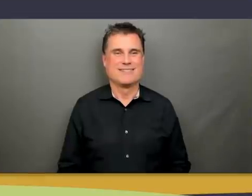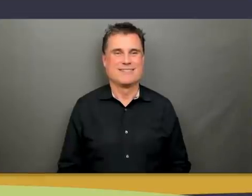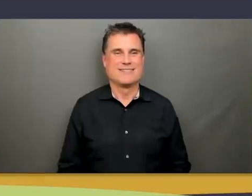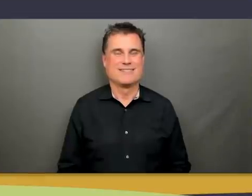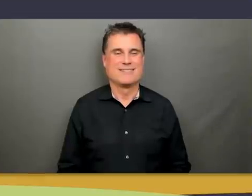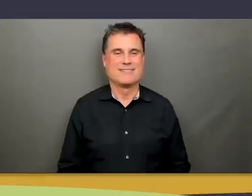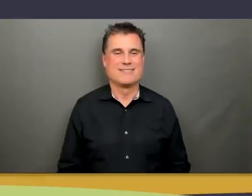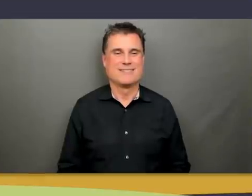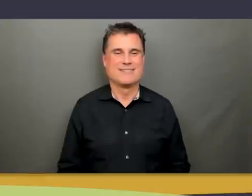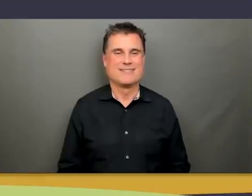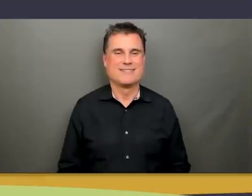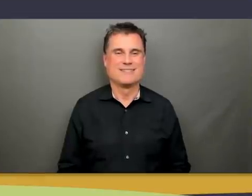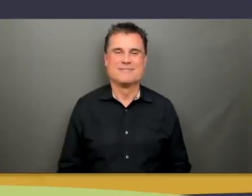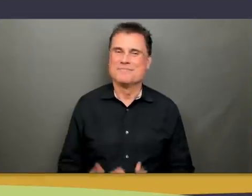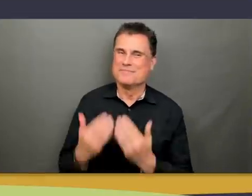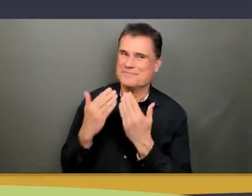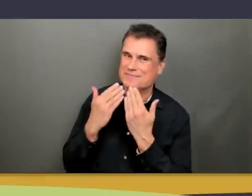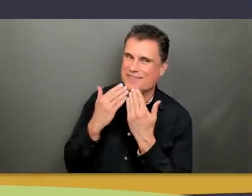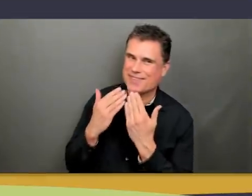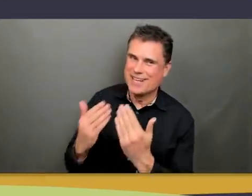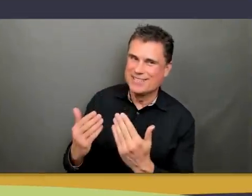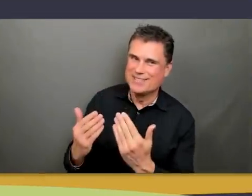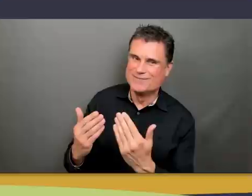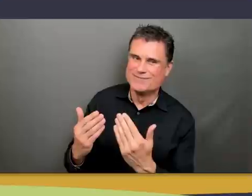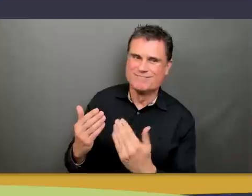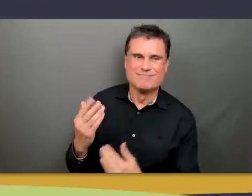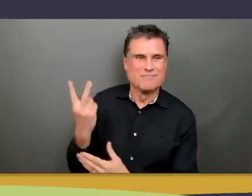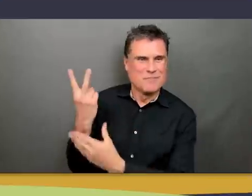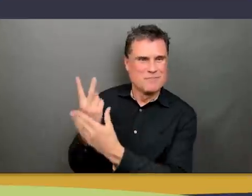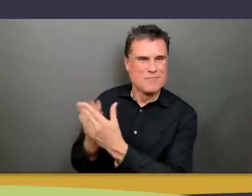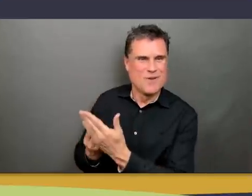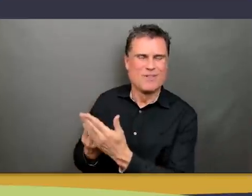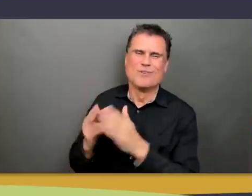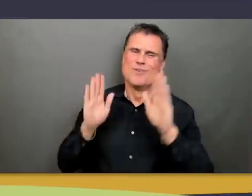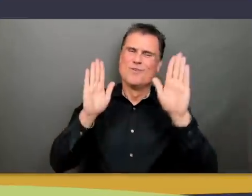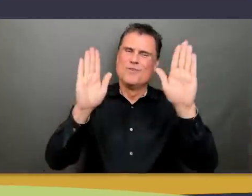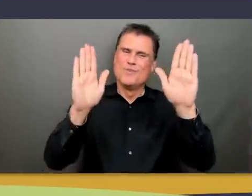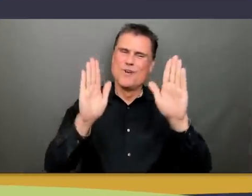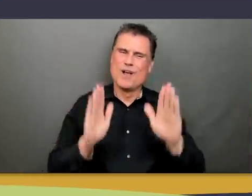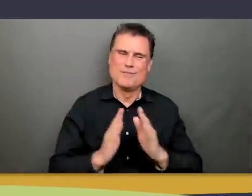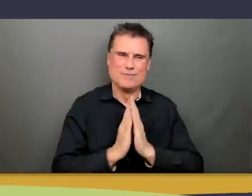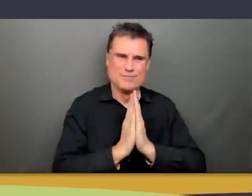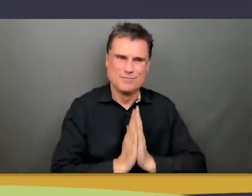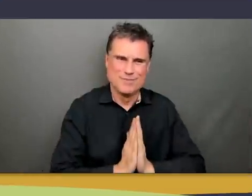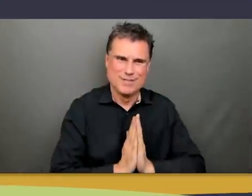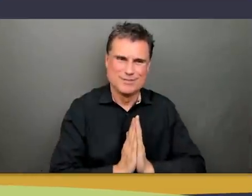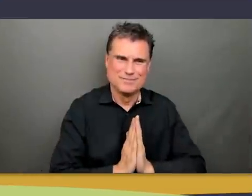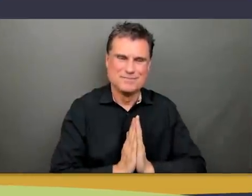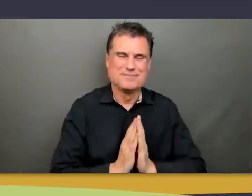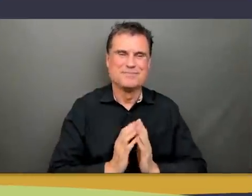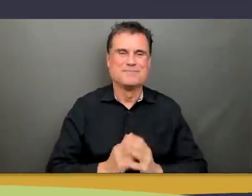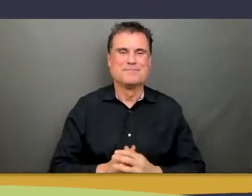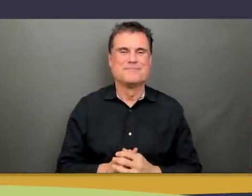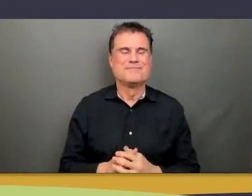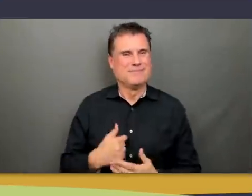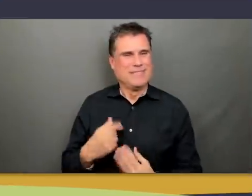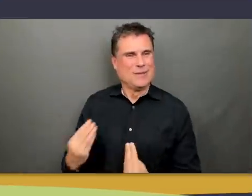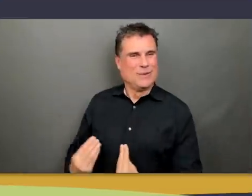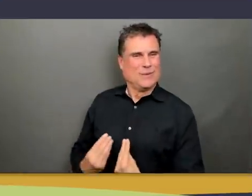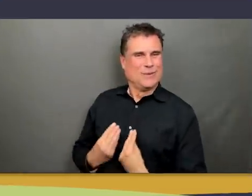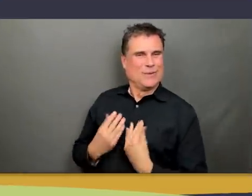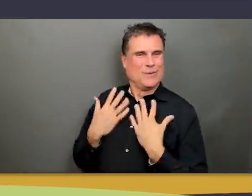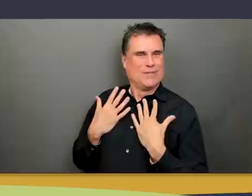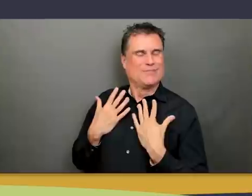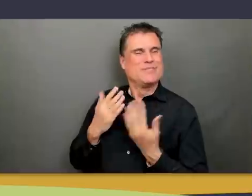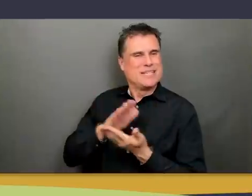Thank you, Kevin and Michael, for that wonderful prayer and an opening of the highest honor.